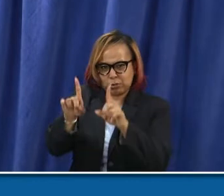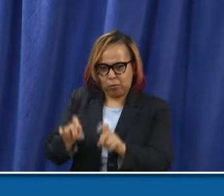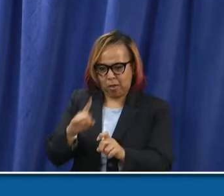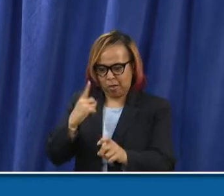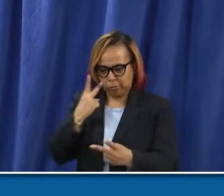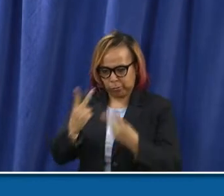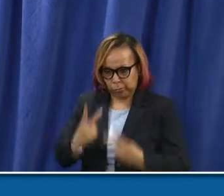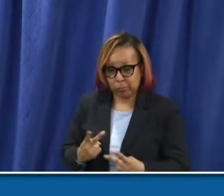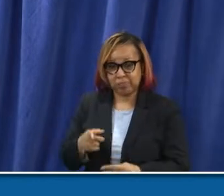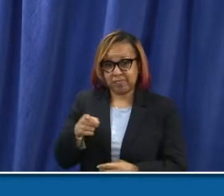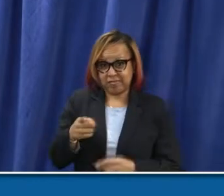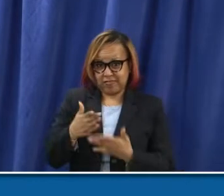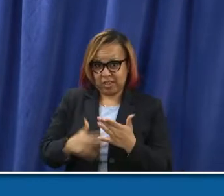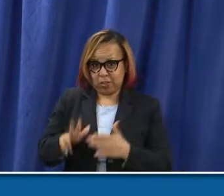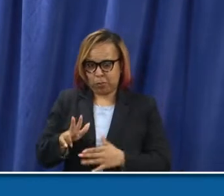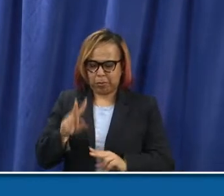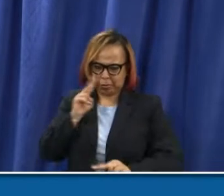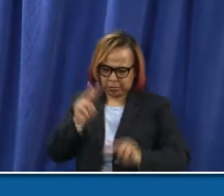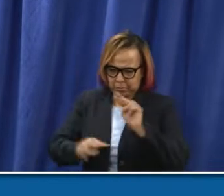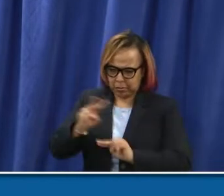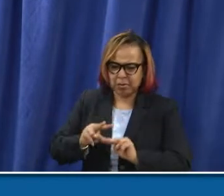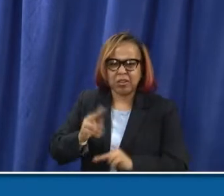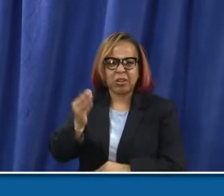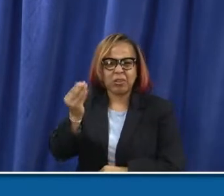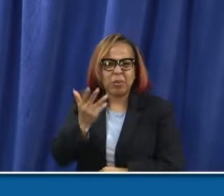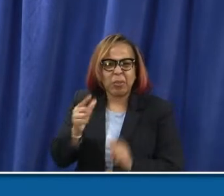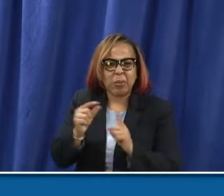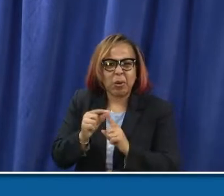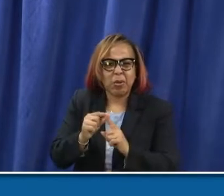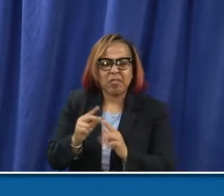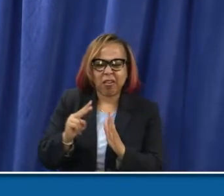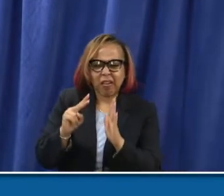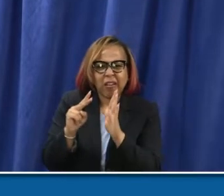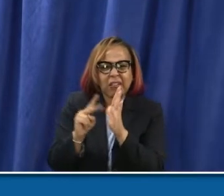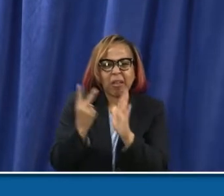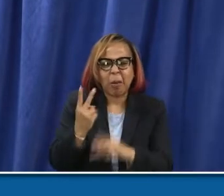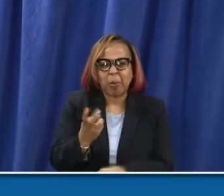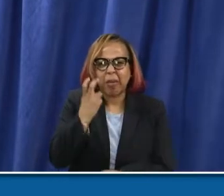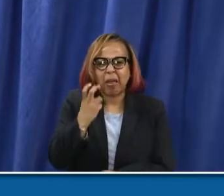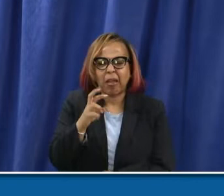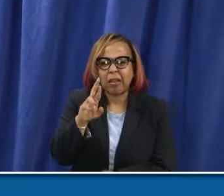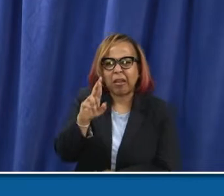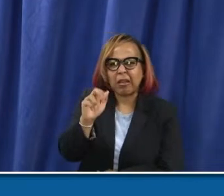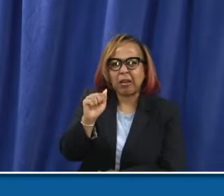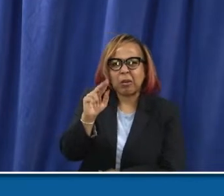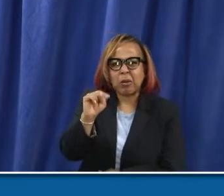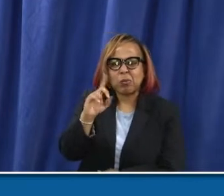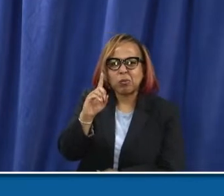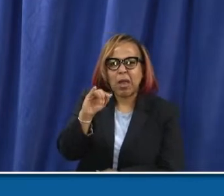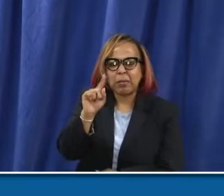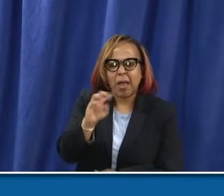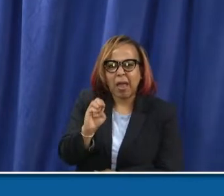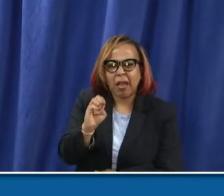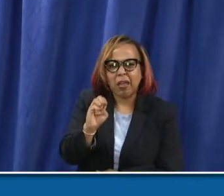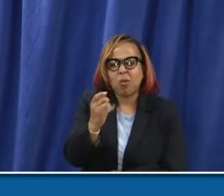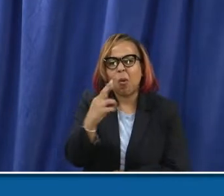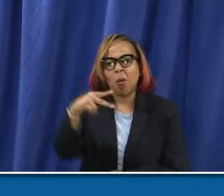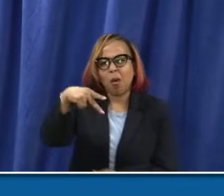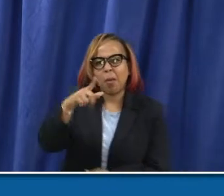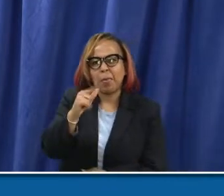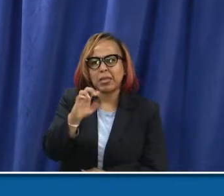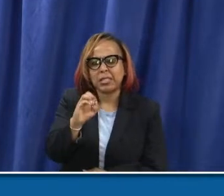And so in this phase 3 trial, you'll sometimes hear the words double-blind, randomized, or placebo-controlled. Here's what that